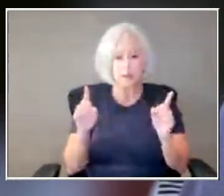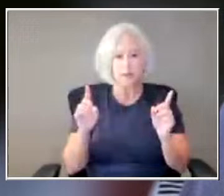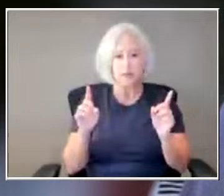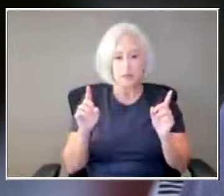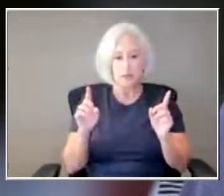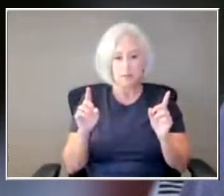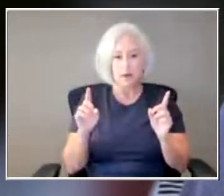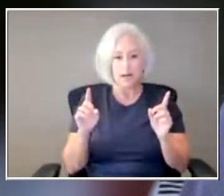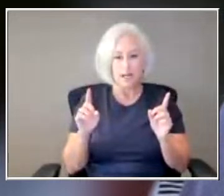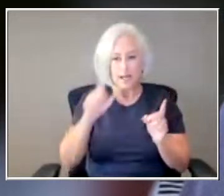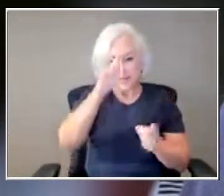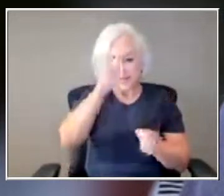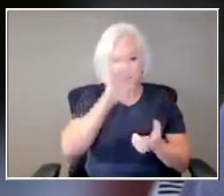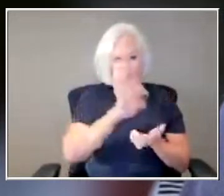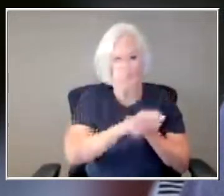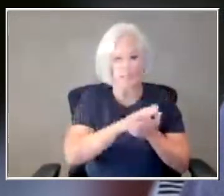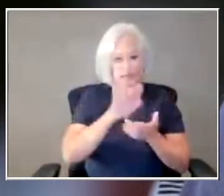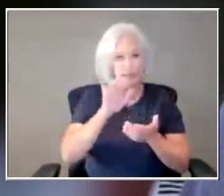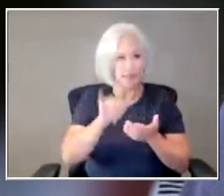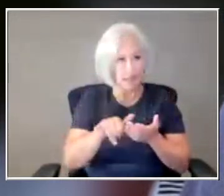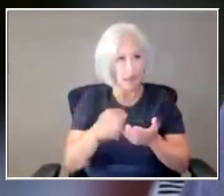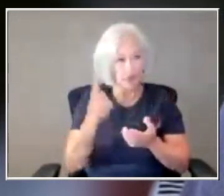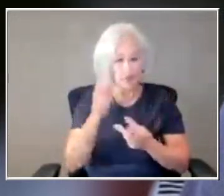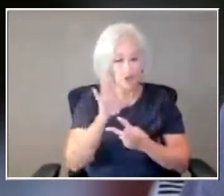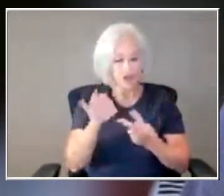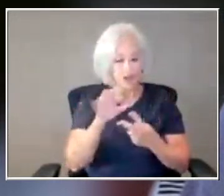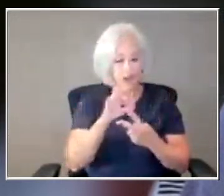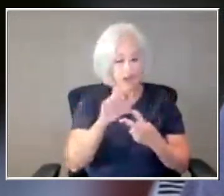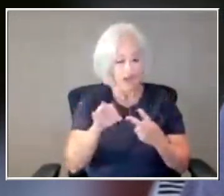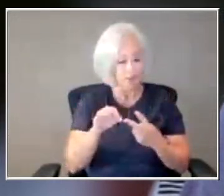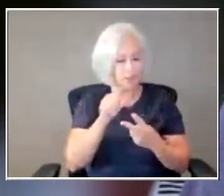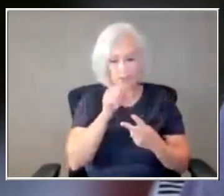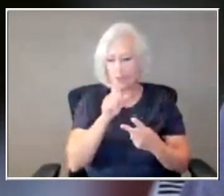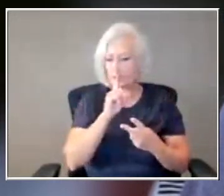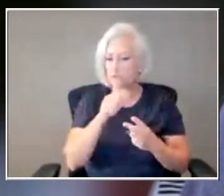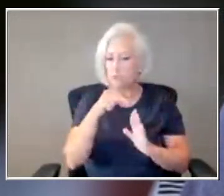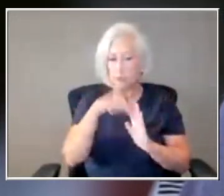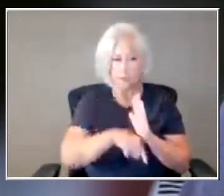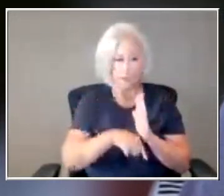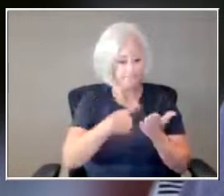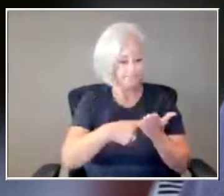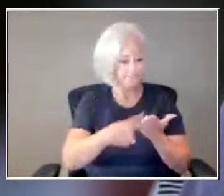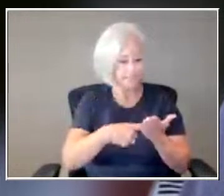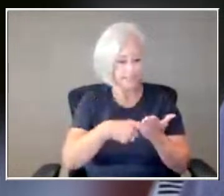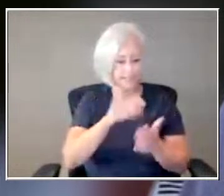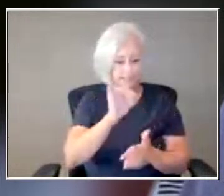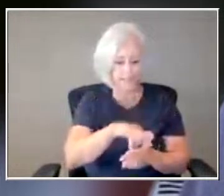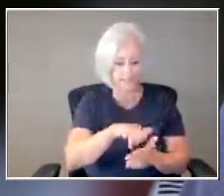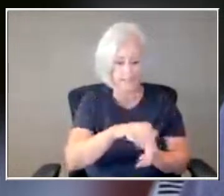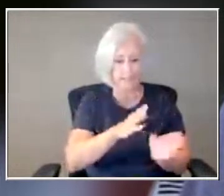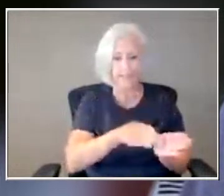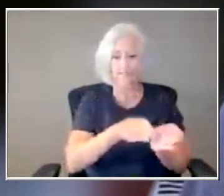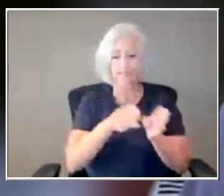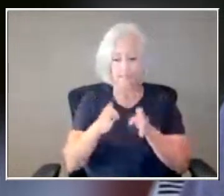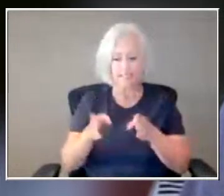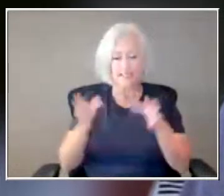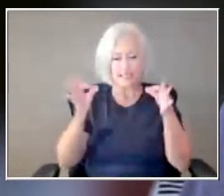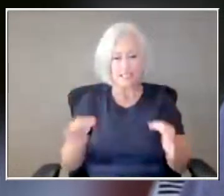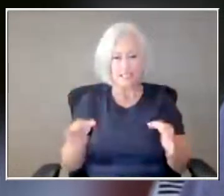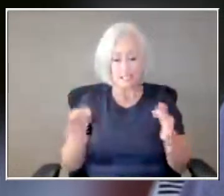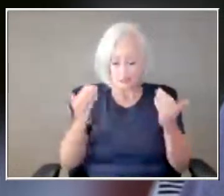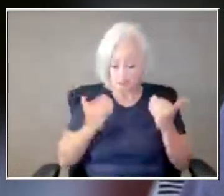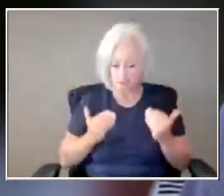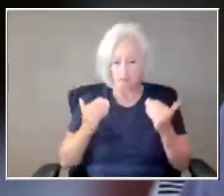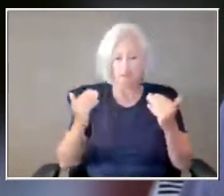I do believe that was an option. It wasn't really discussed, but in detail. But the decision was to push